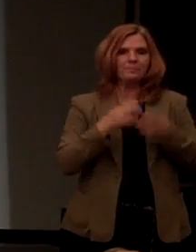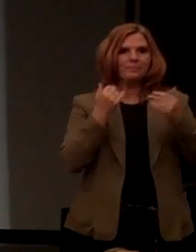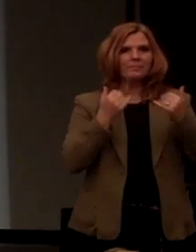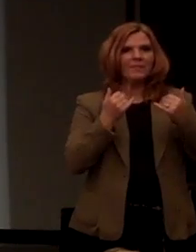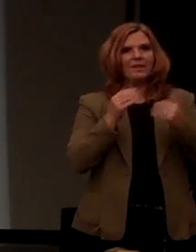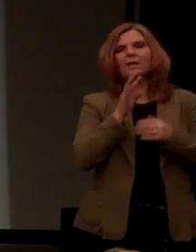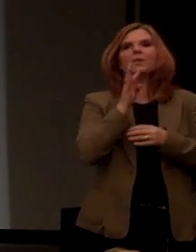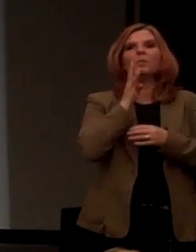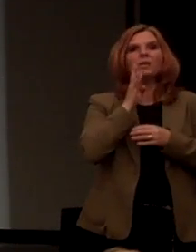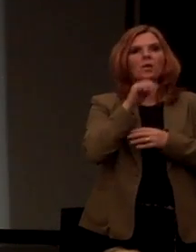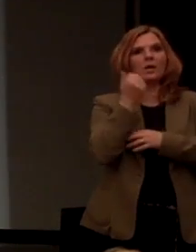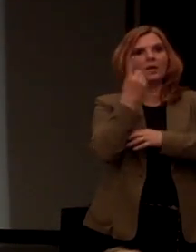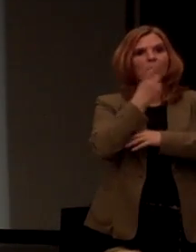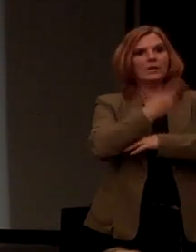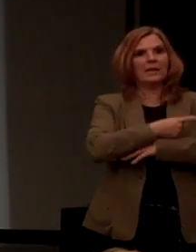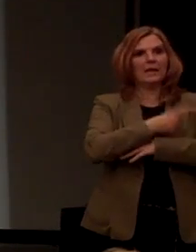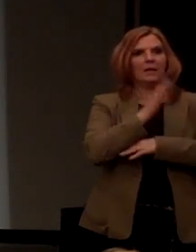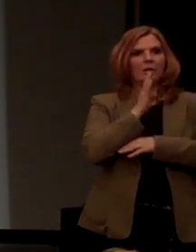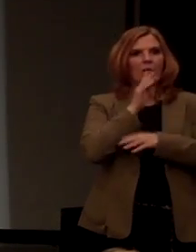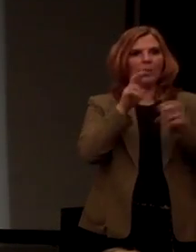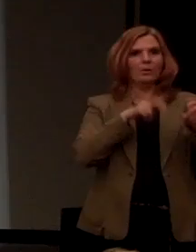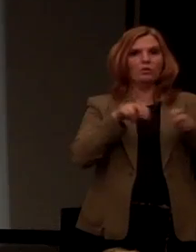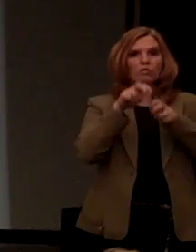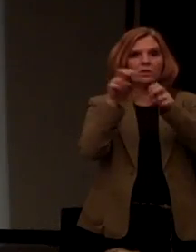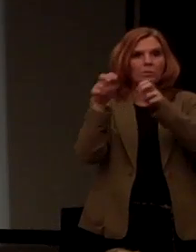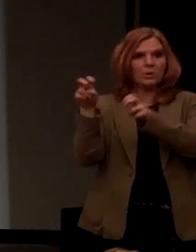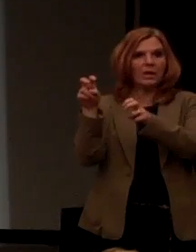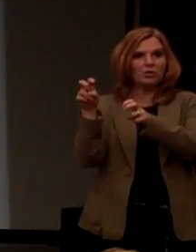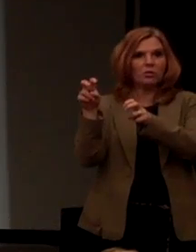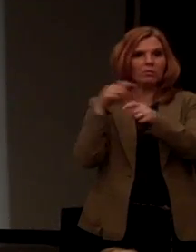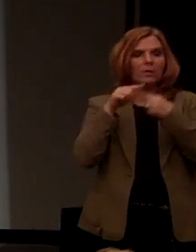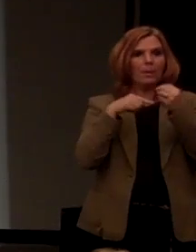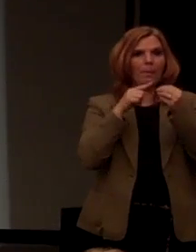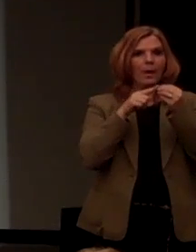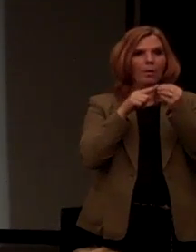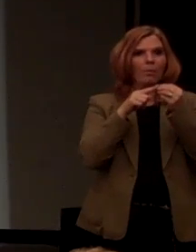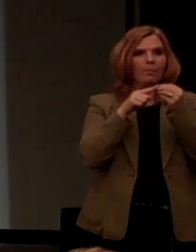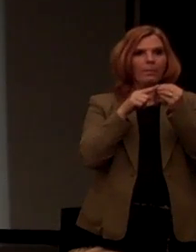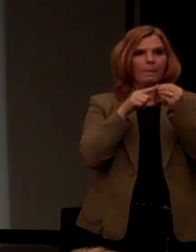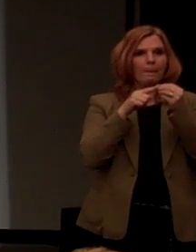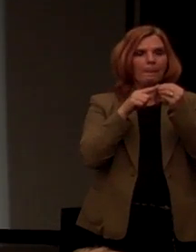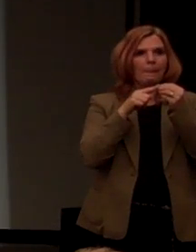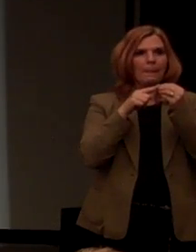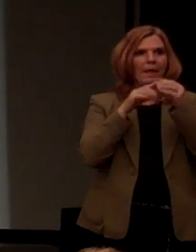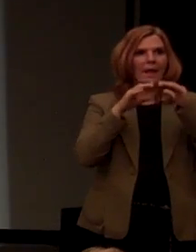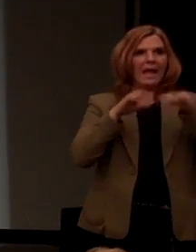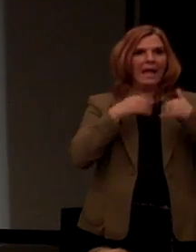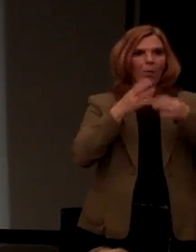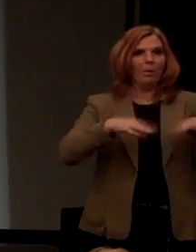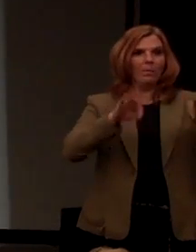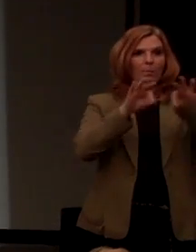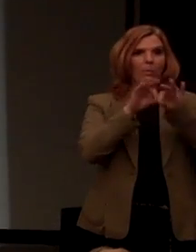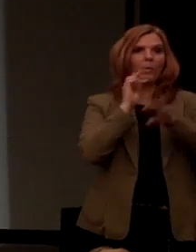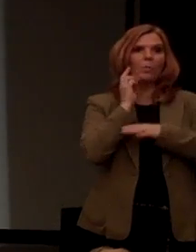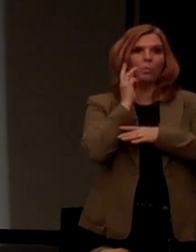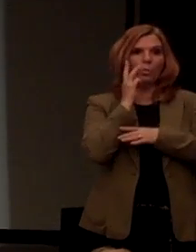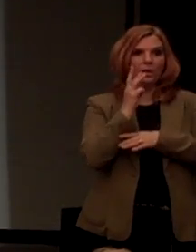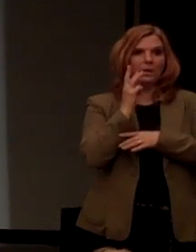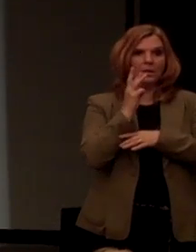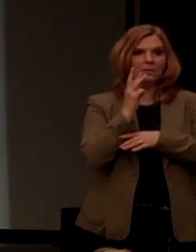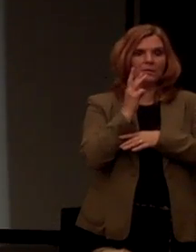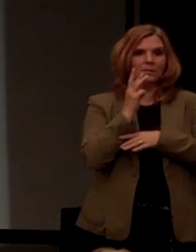Now, we had talked the other day when we were talking about transportation, about how important